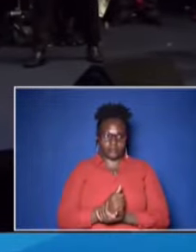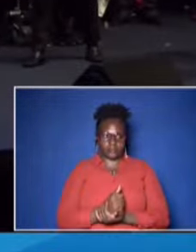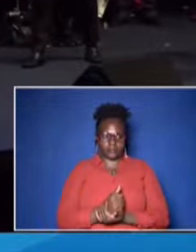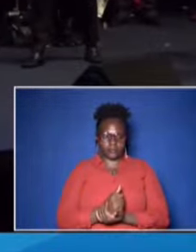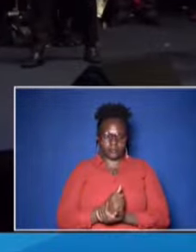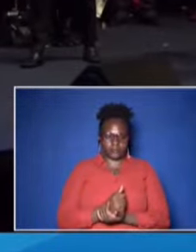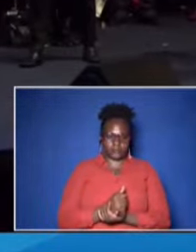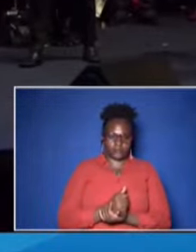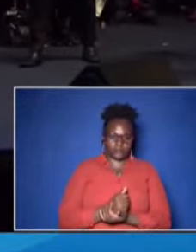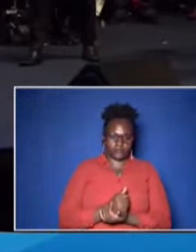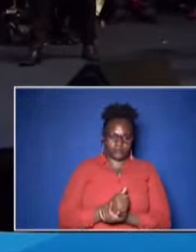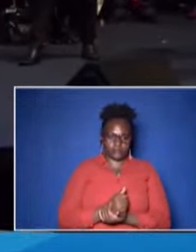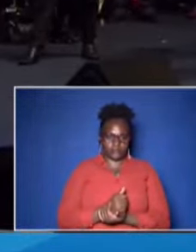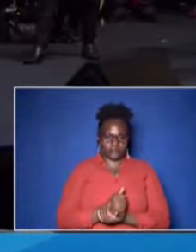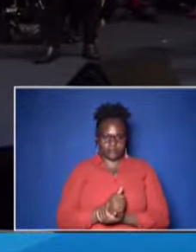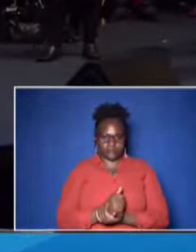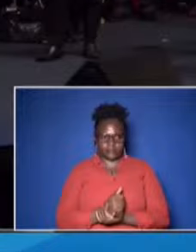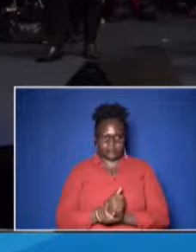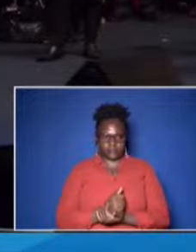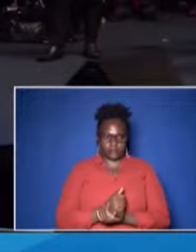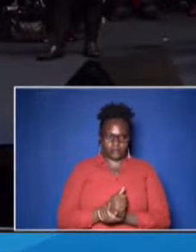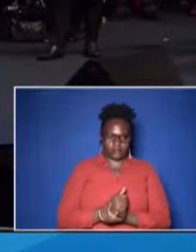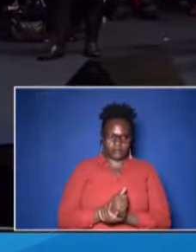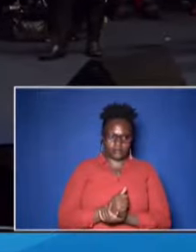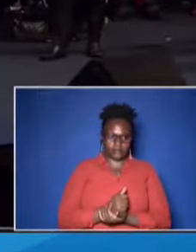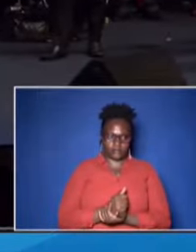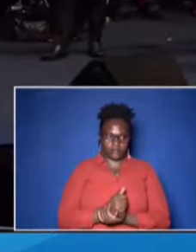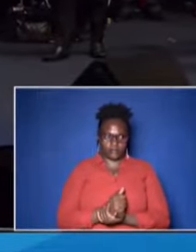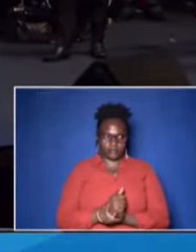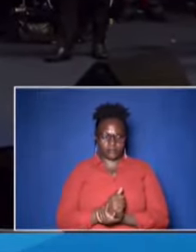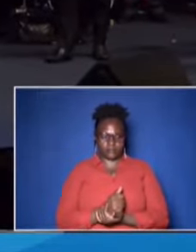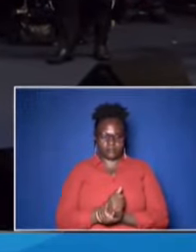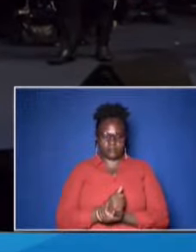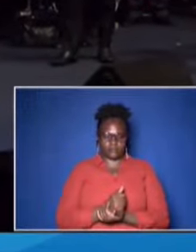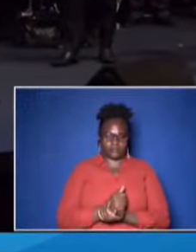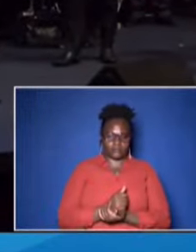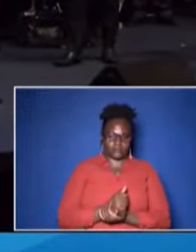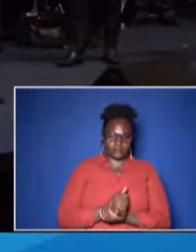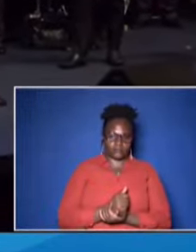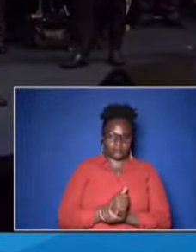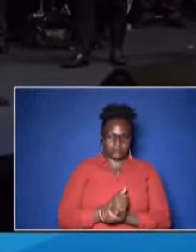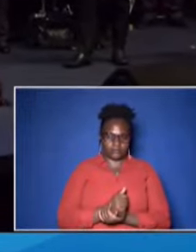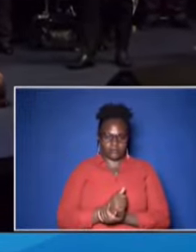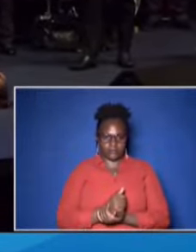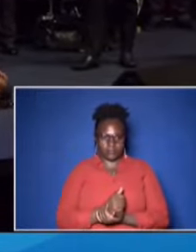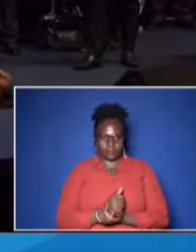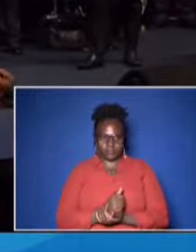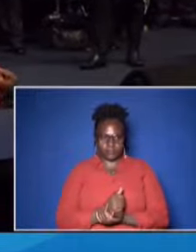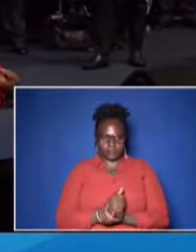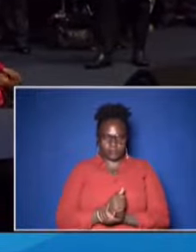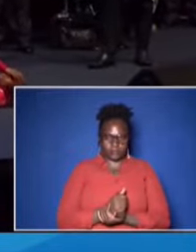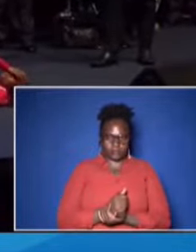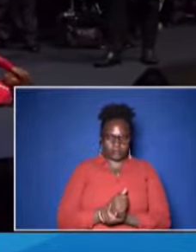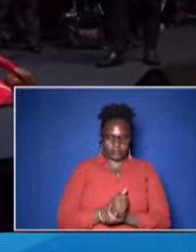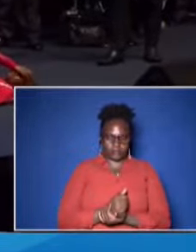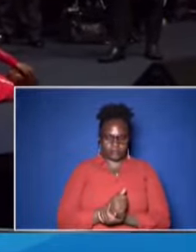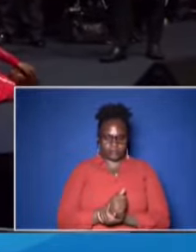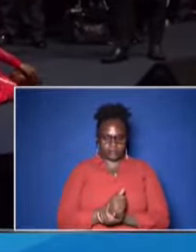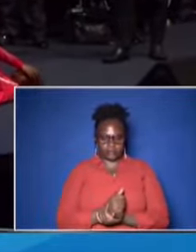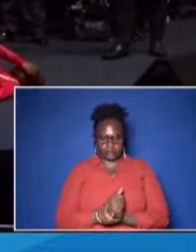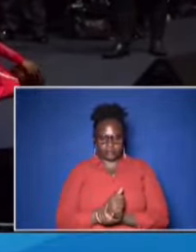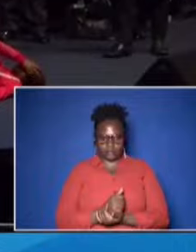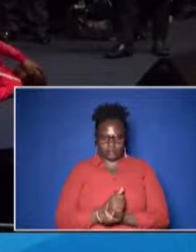quick sh heavly just for a minute just